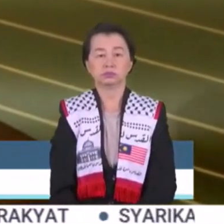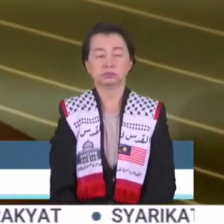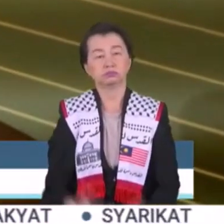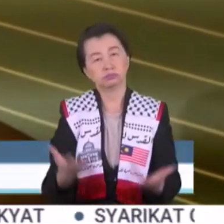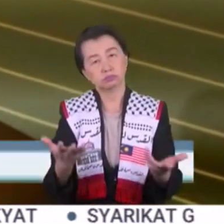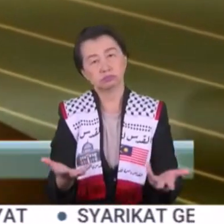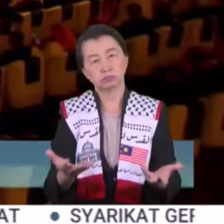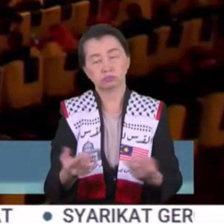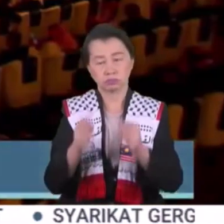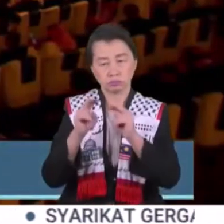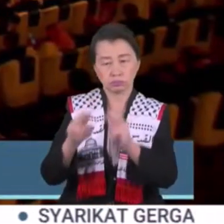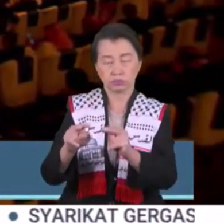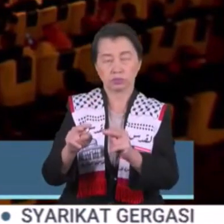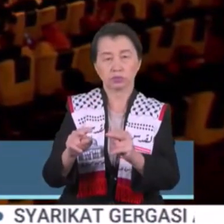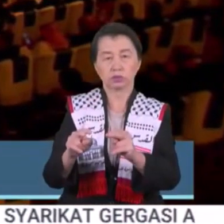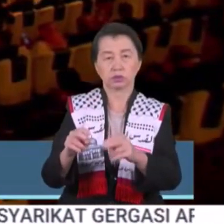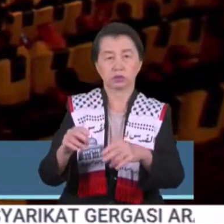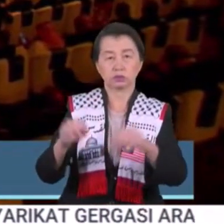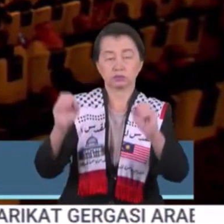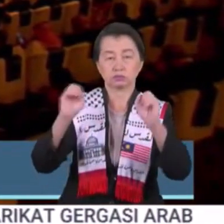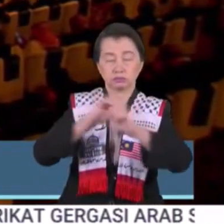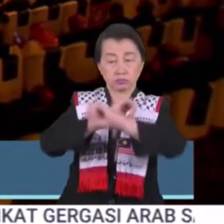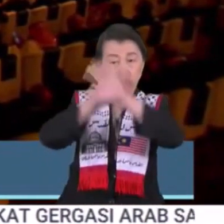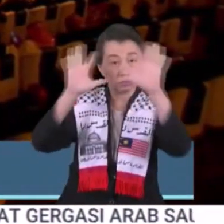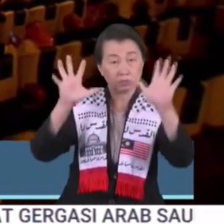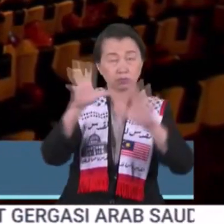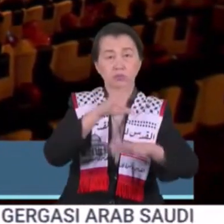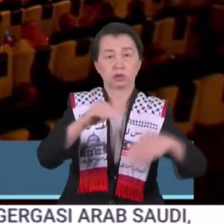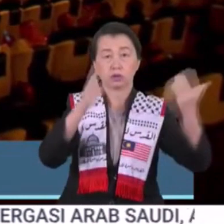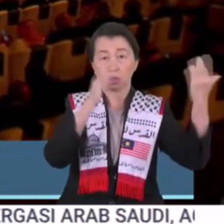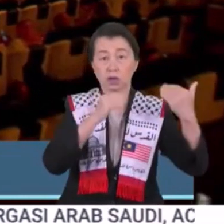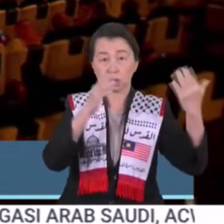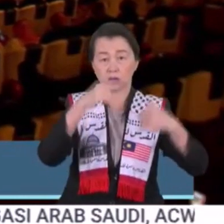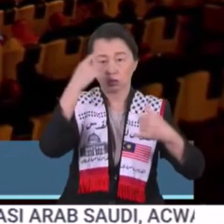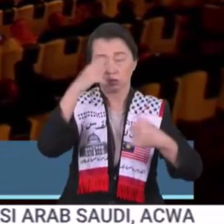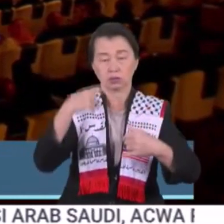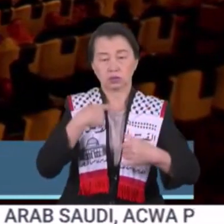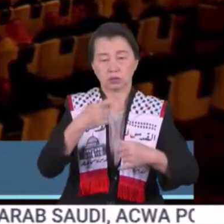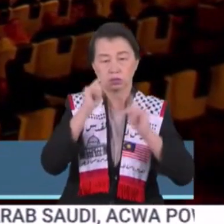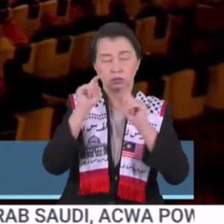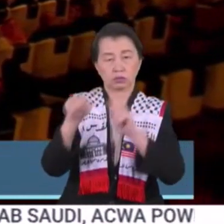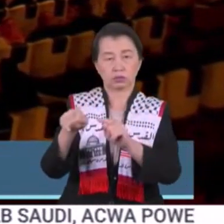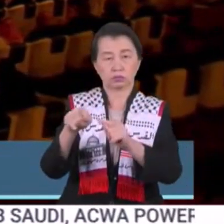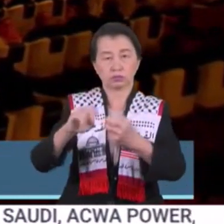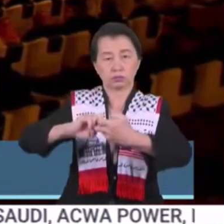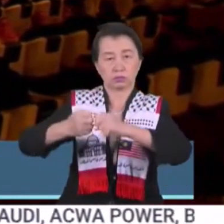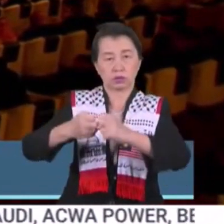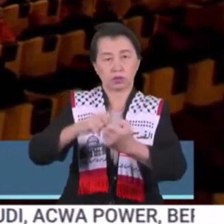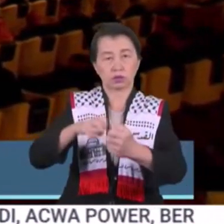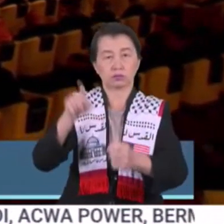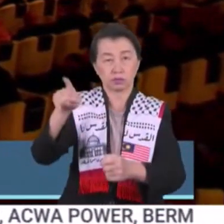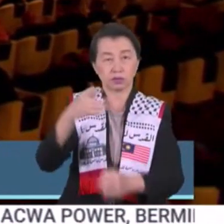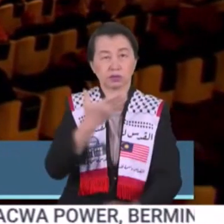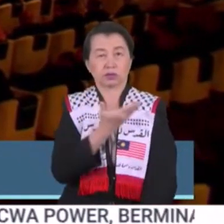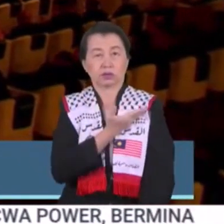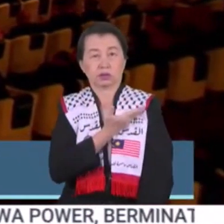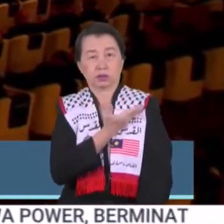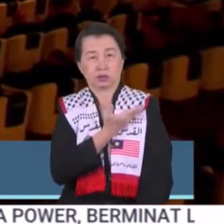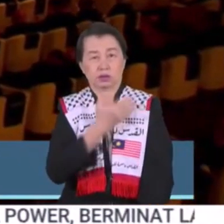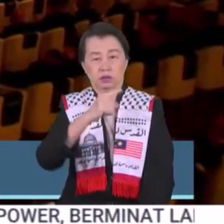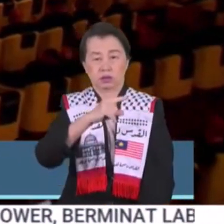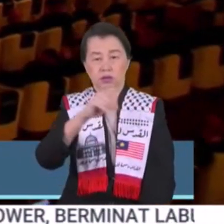Even when we see the light and the hope to, for amicable resolution to the conflict in Gaza